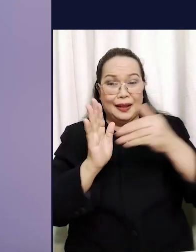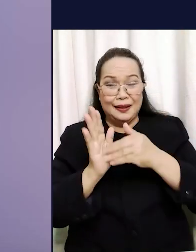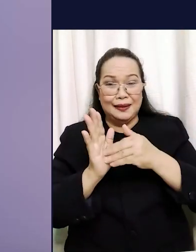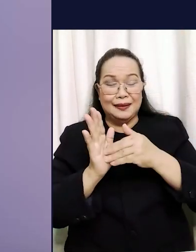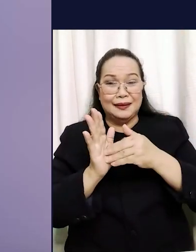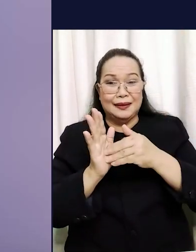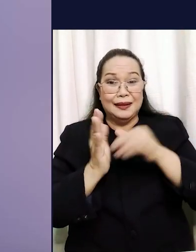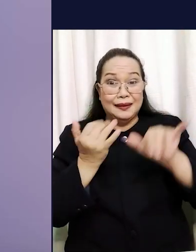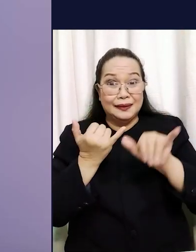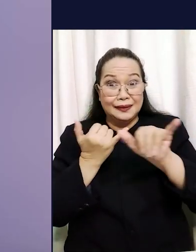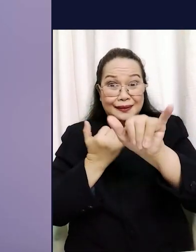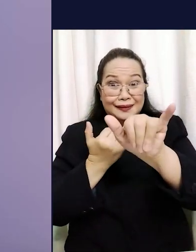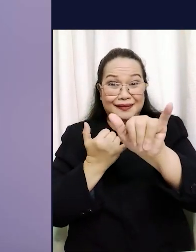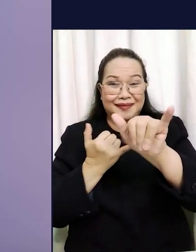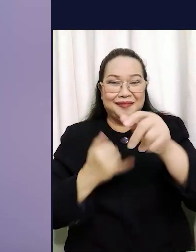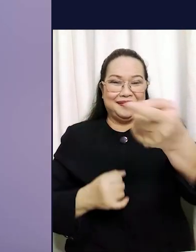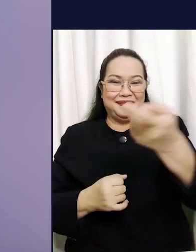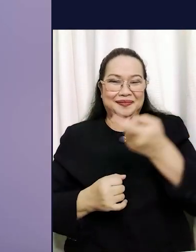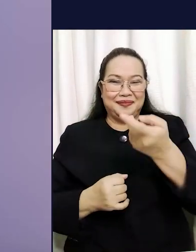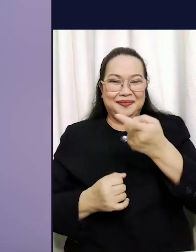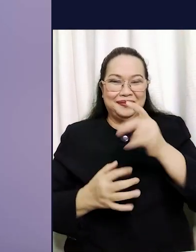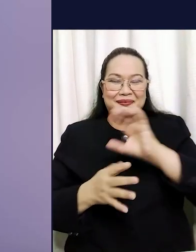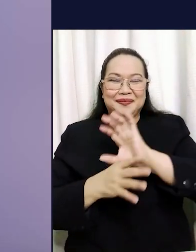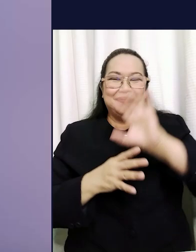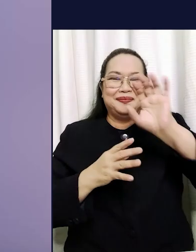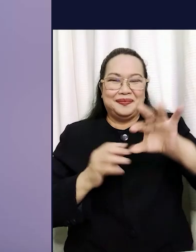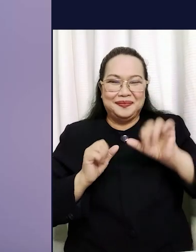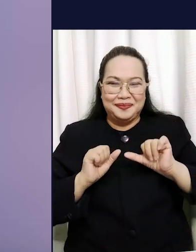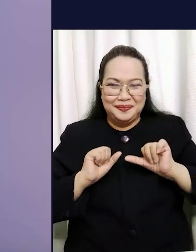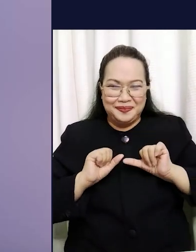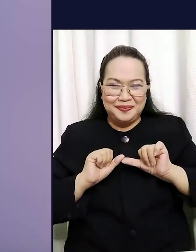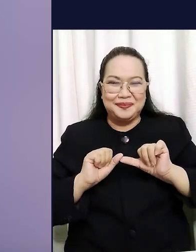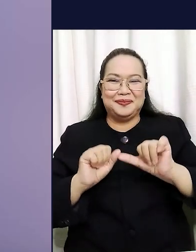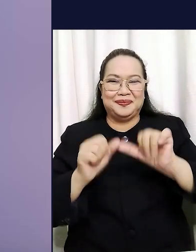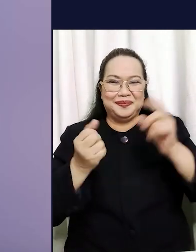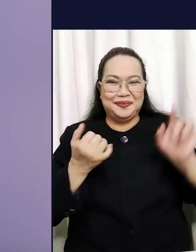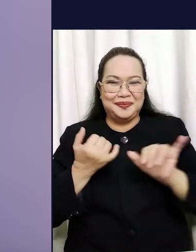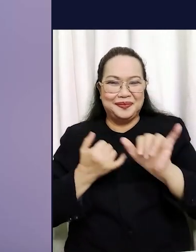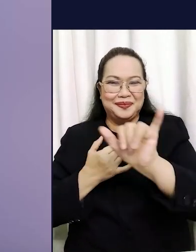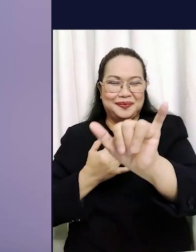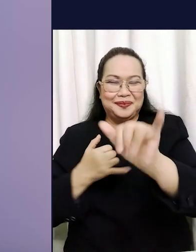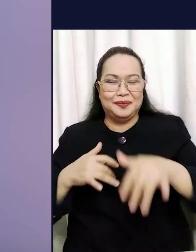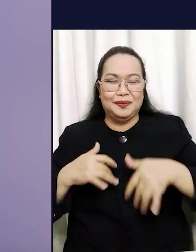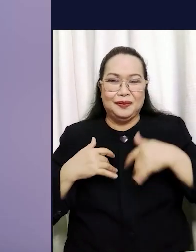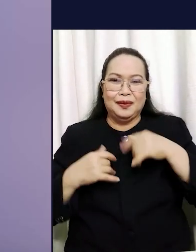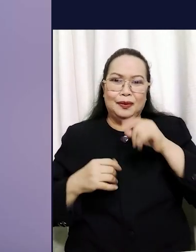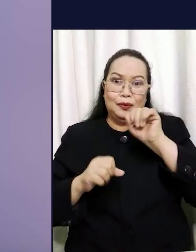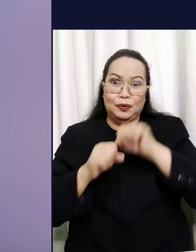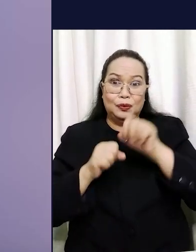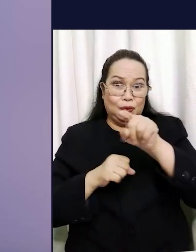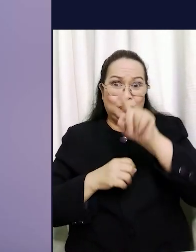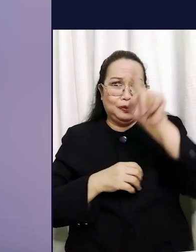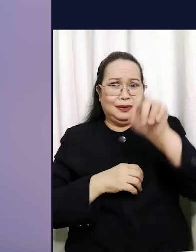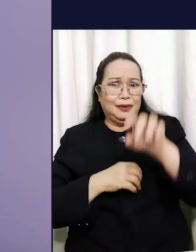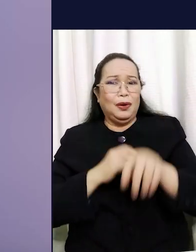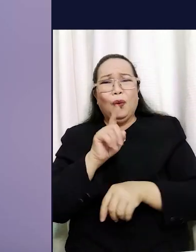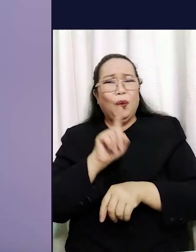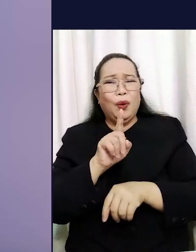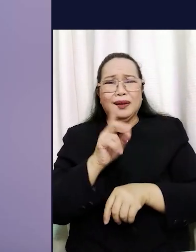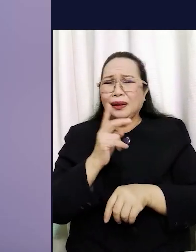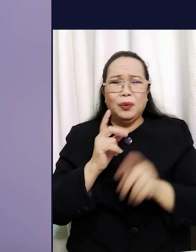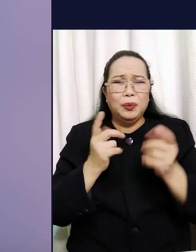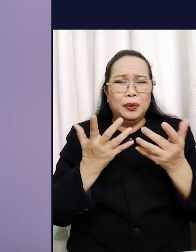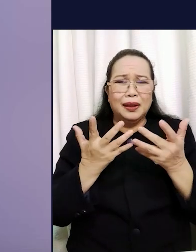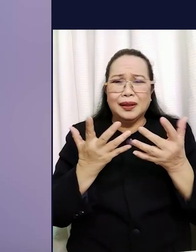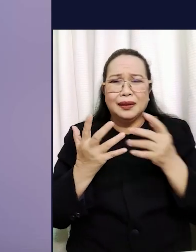then another thing is the eternal state. Yung eternal state natin. Now,